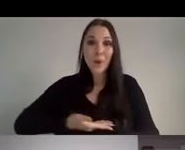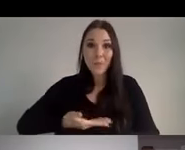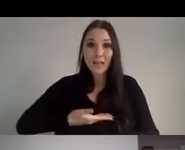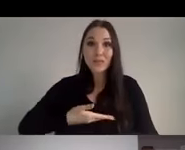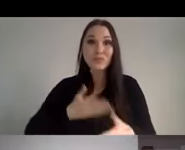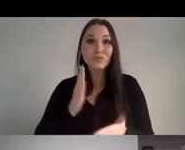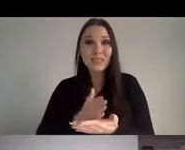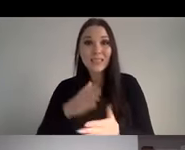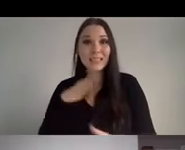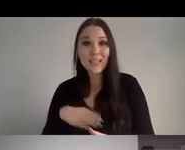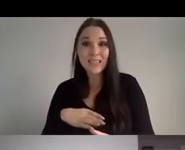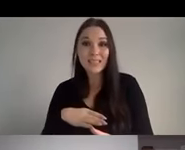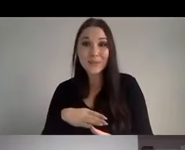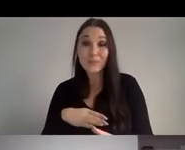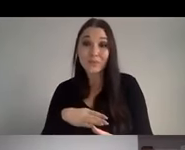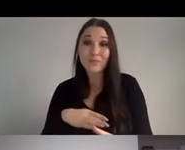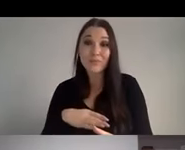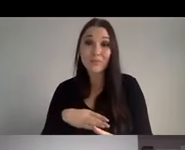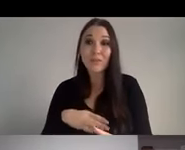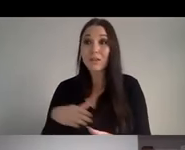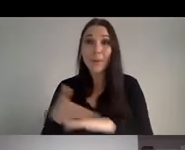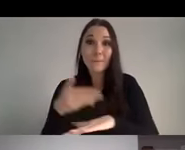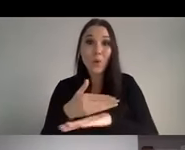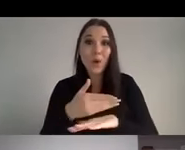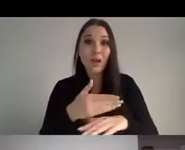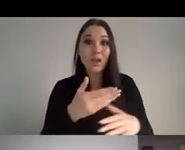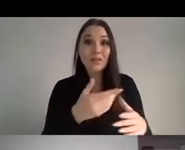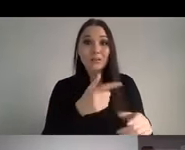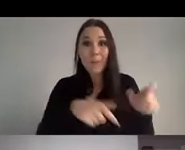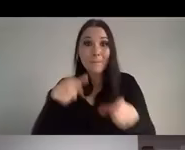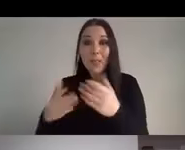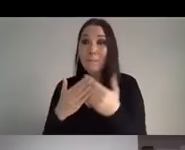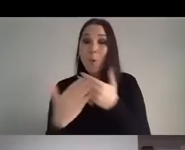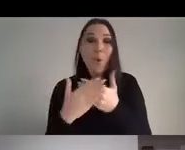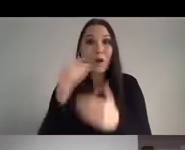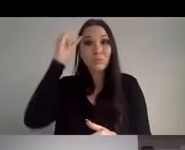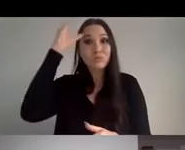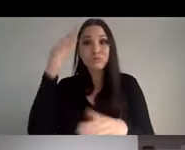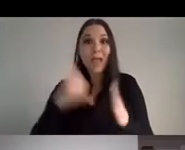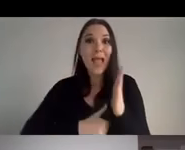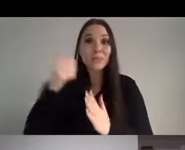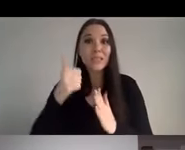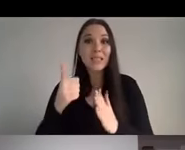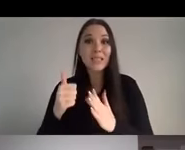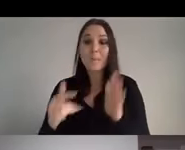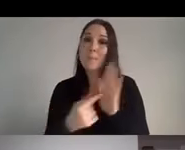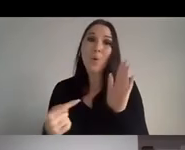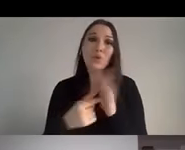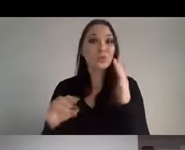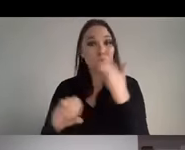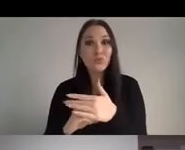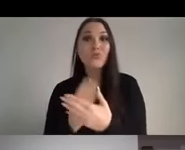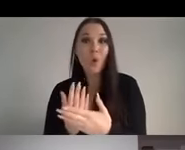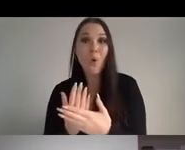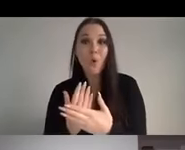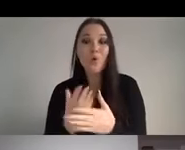needed we hired people with more expertise because it was really necessary for us to grow our team. And now,